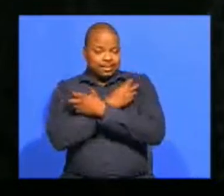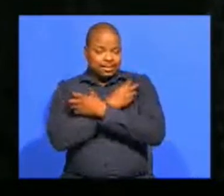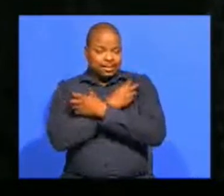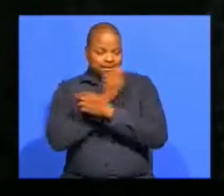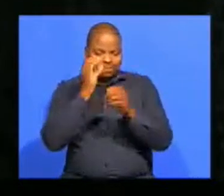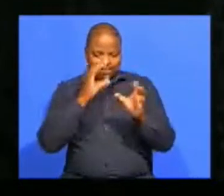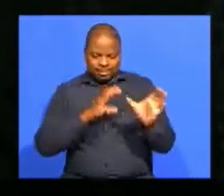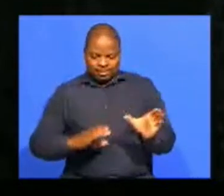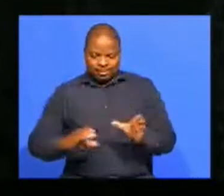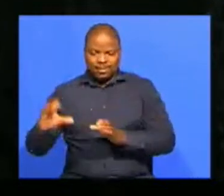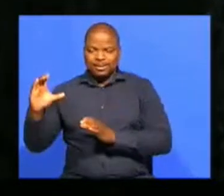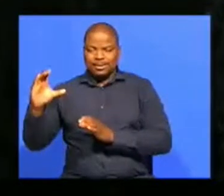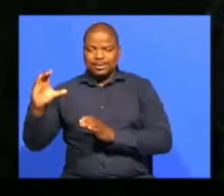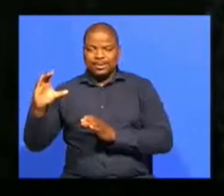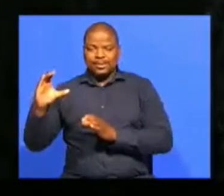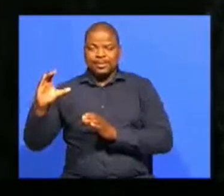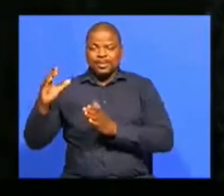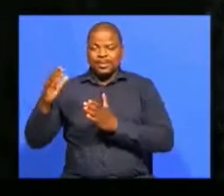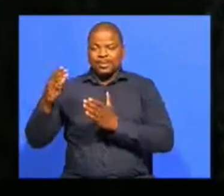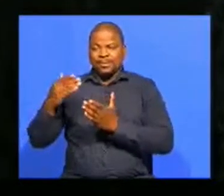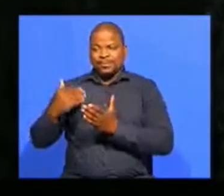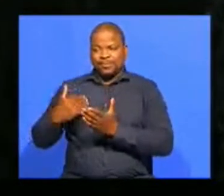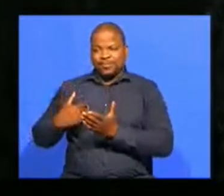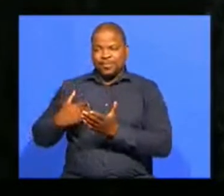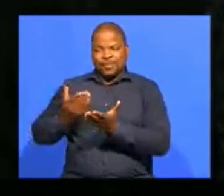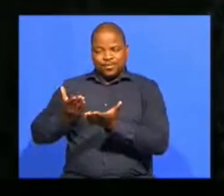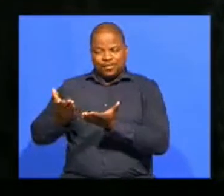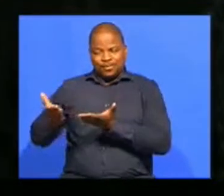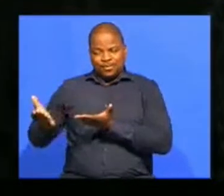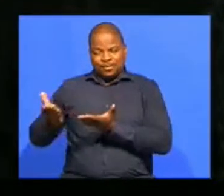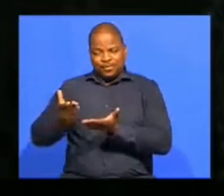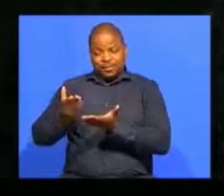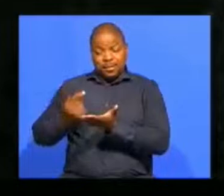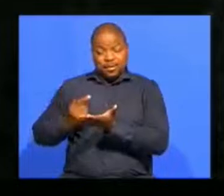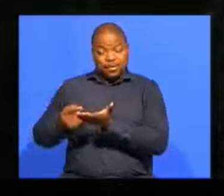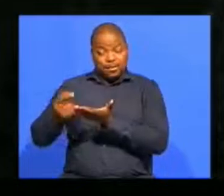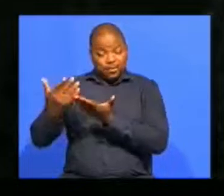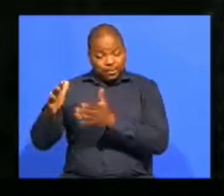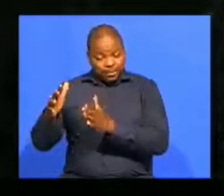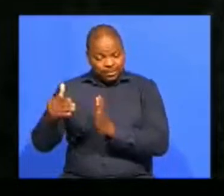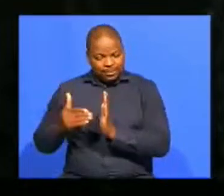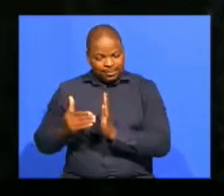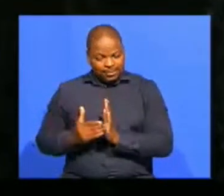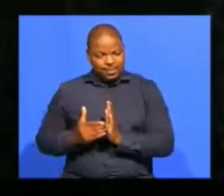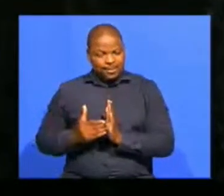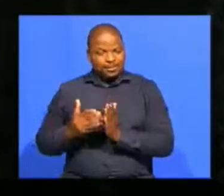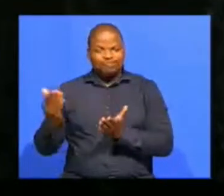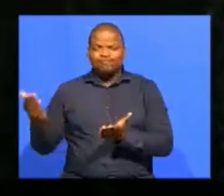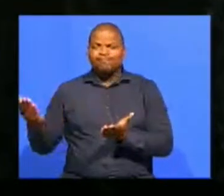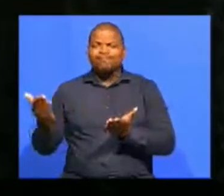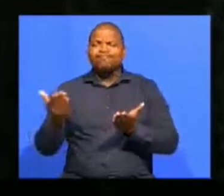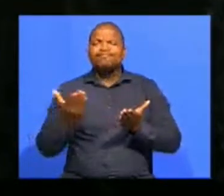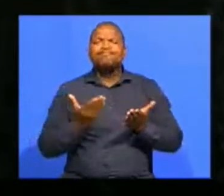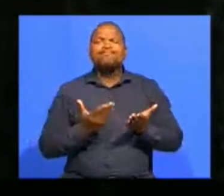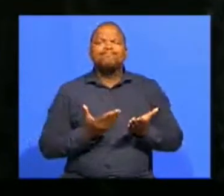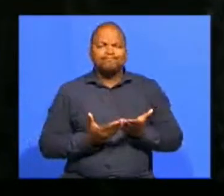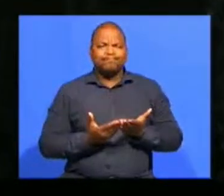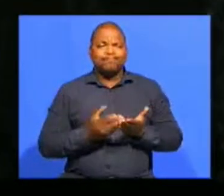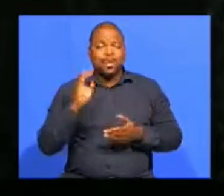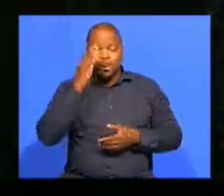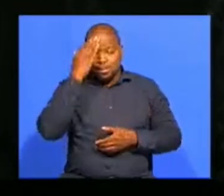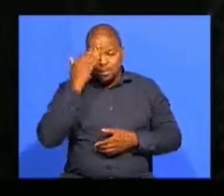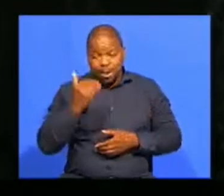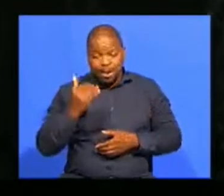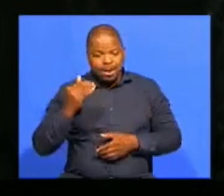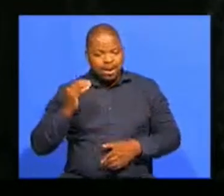Council. We exchanged notes on this, and these were brought about because